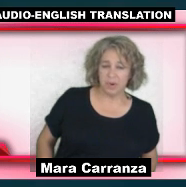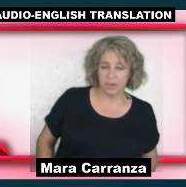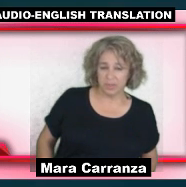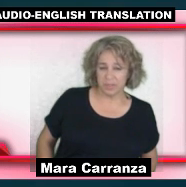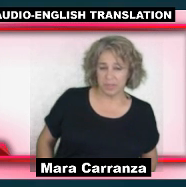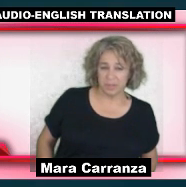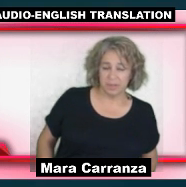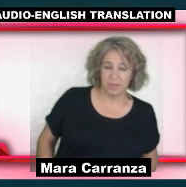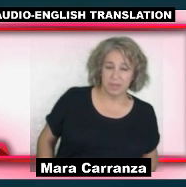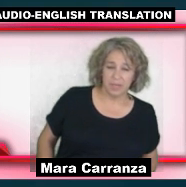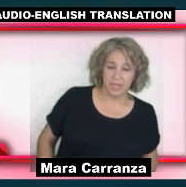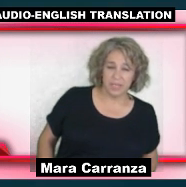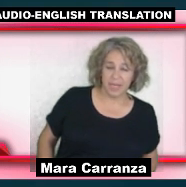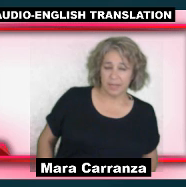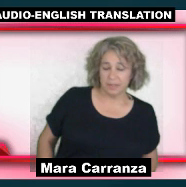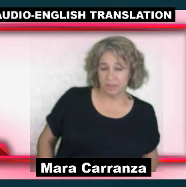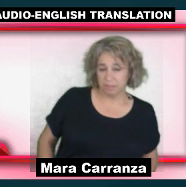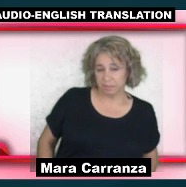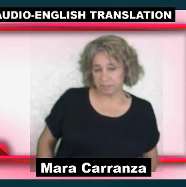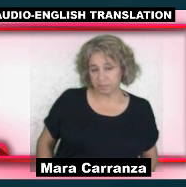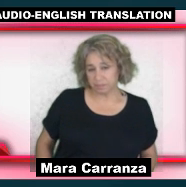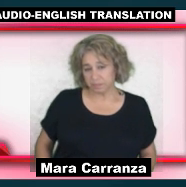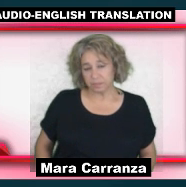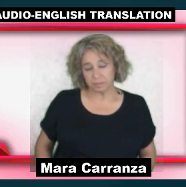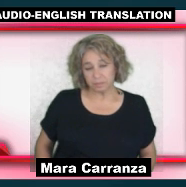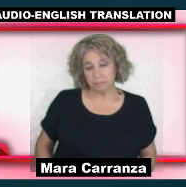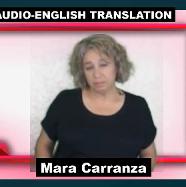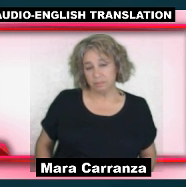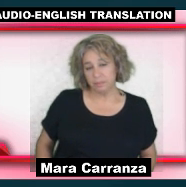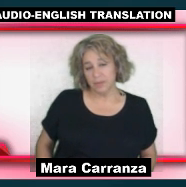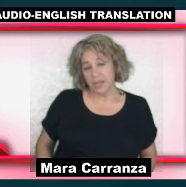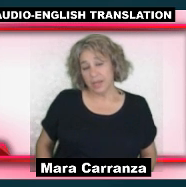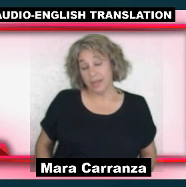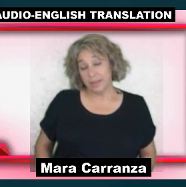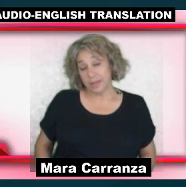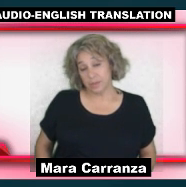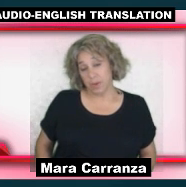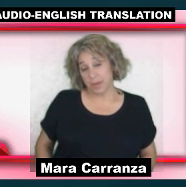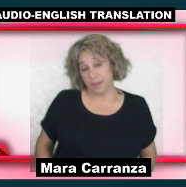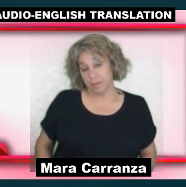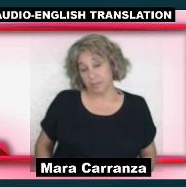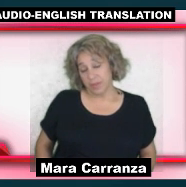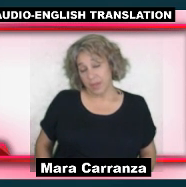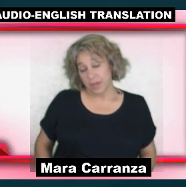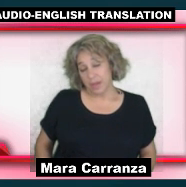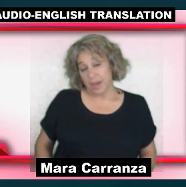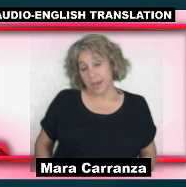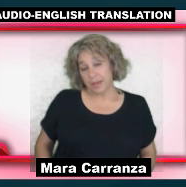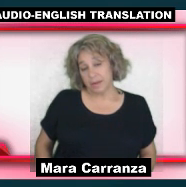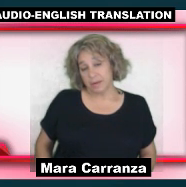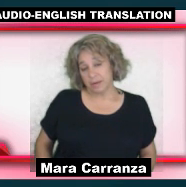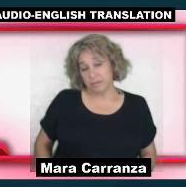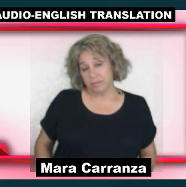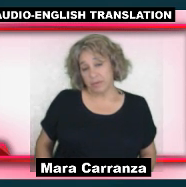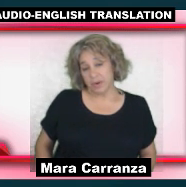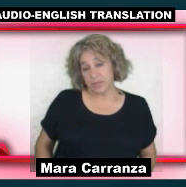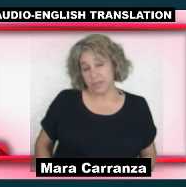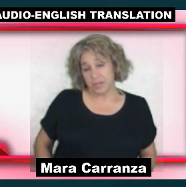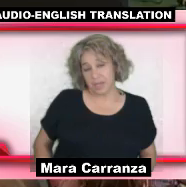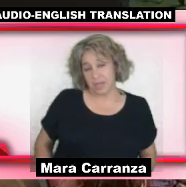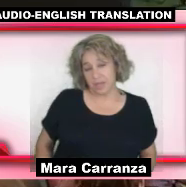my morals a salvo. Intact. Por eso, and that's why puedo enfrentar I can a los